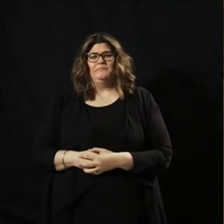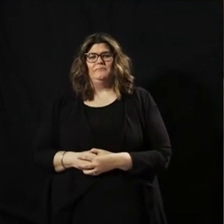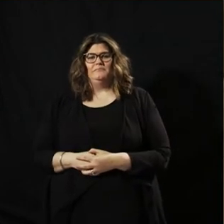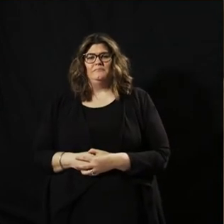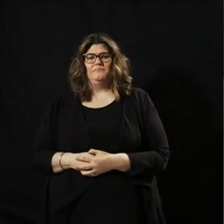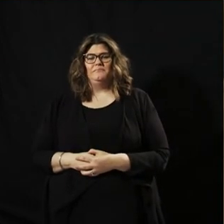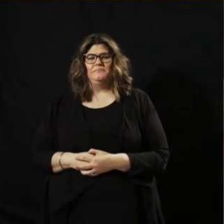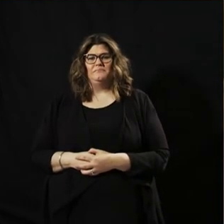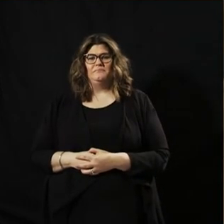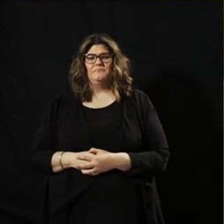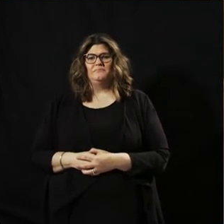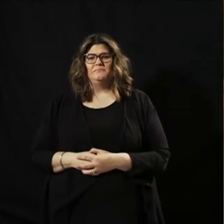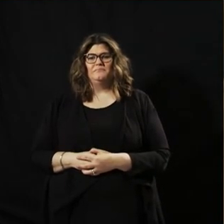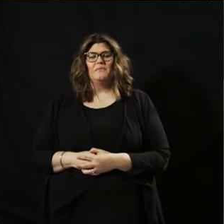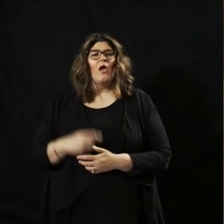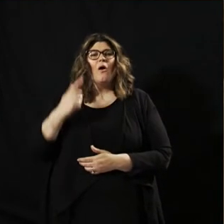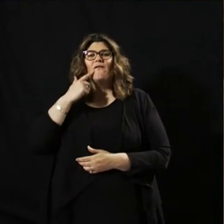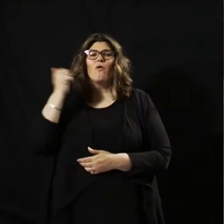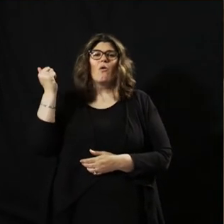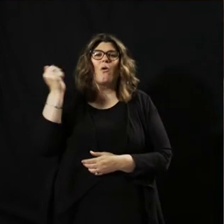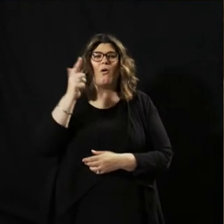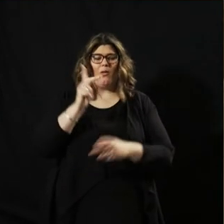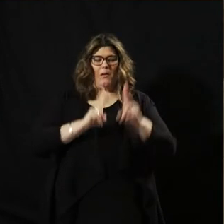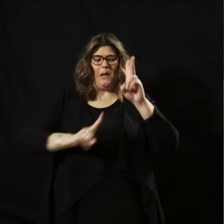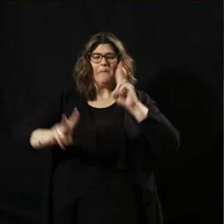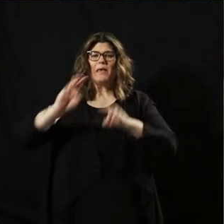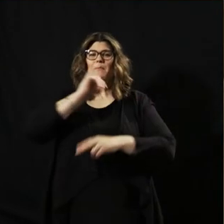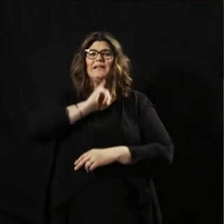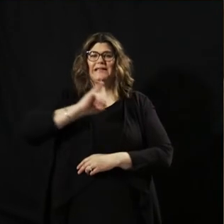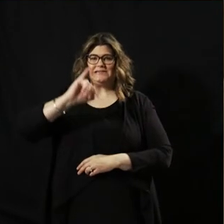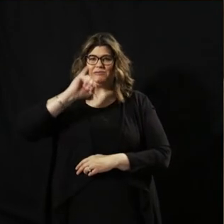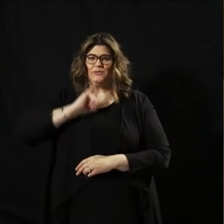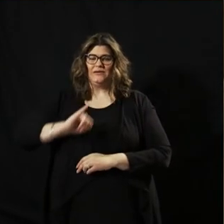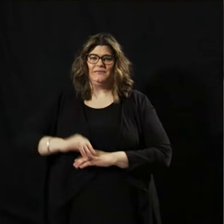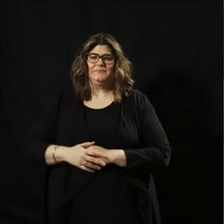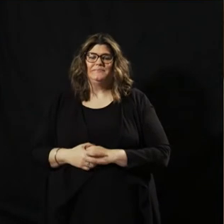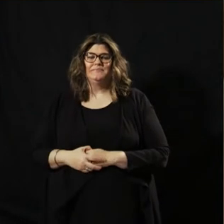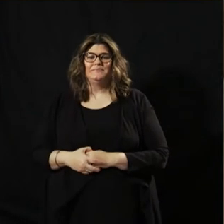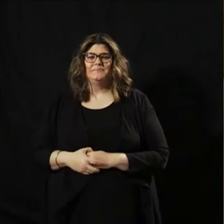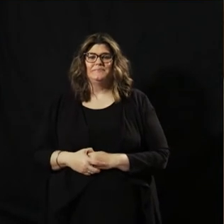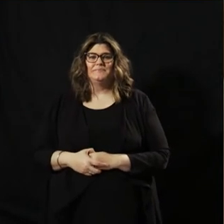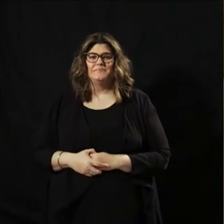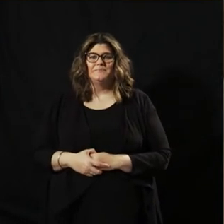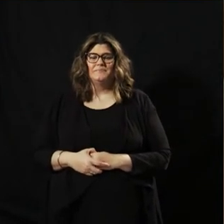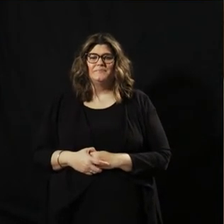servant, to Israel, his beloved son.